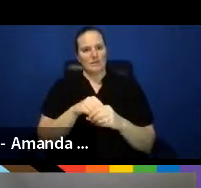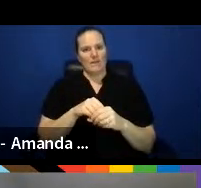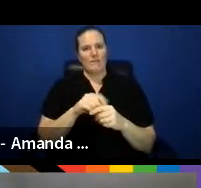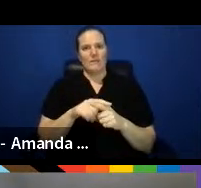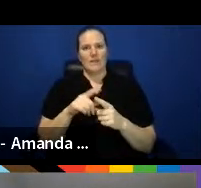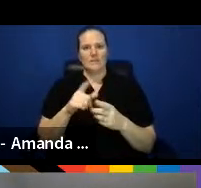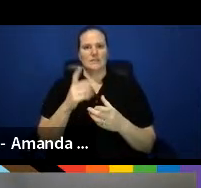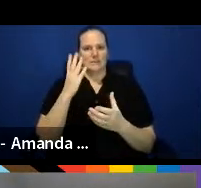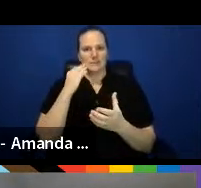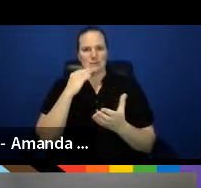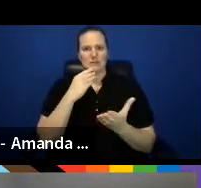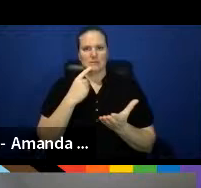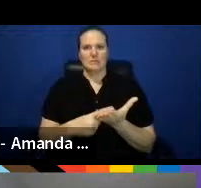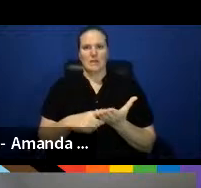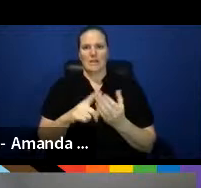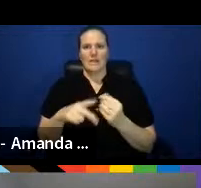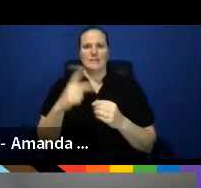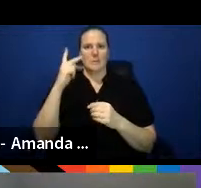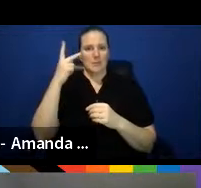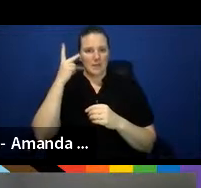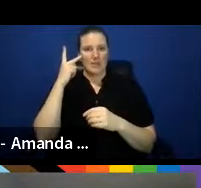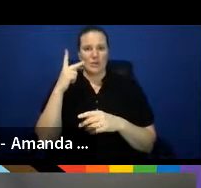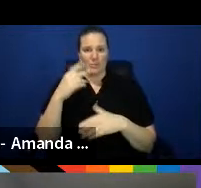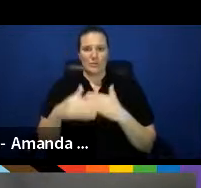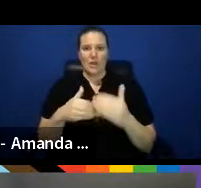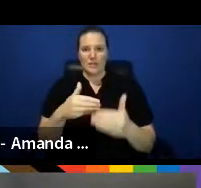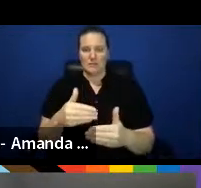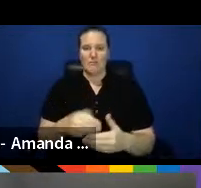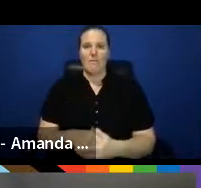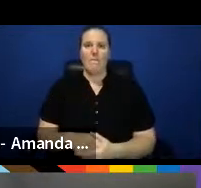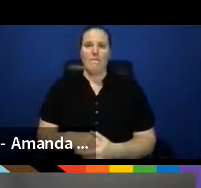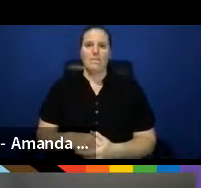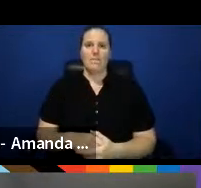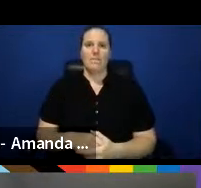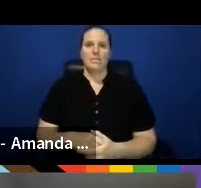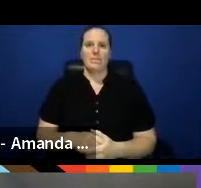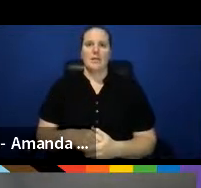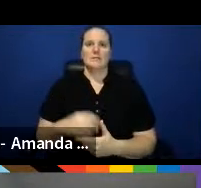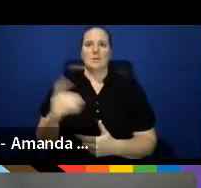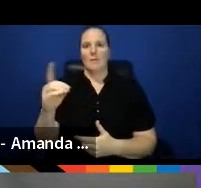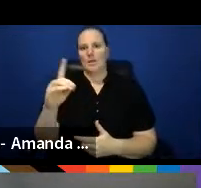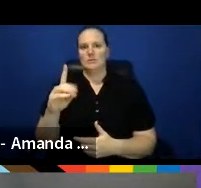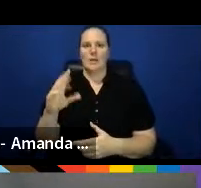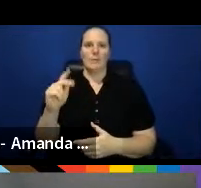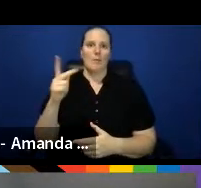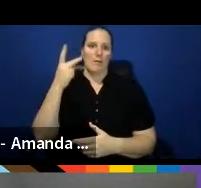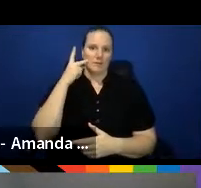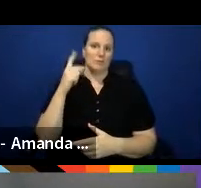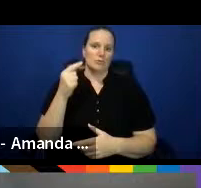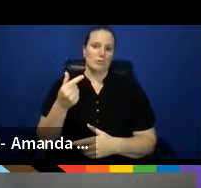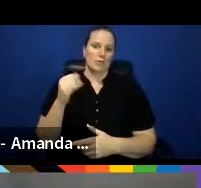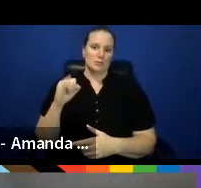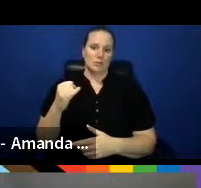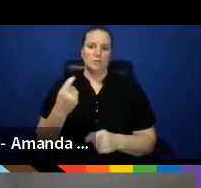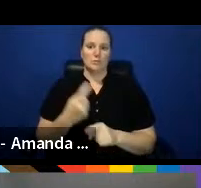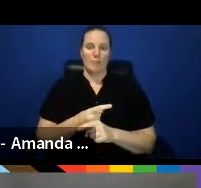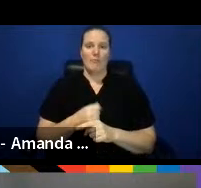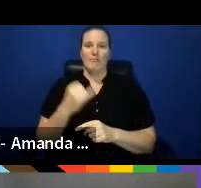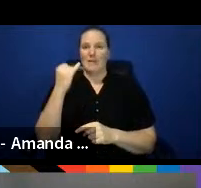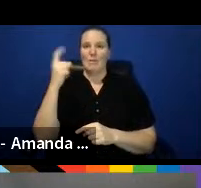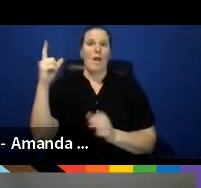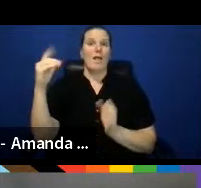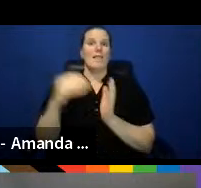this before, it is a political process. And democracy and politics, Greg is right. If